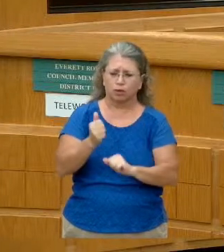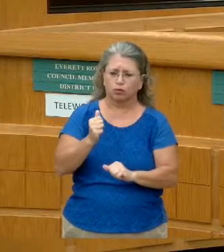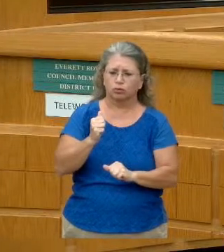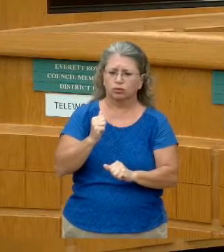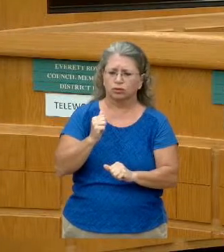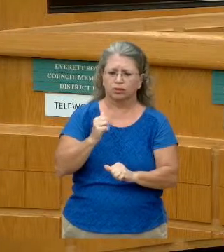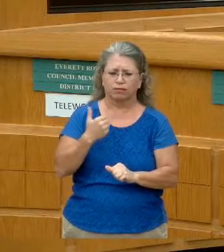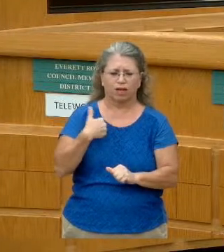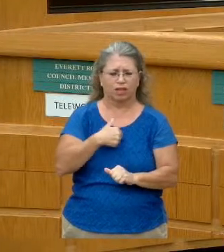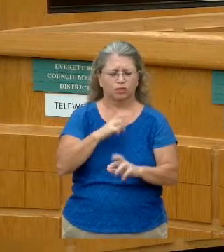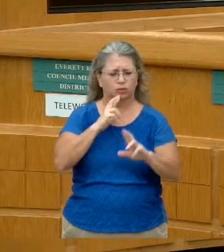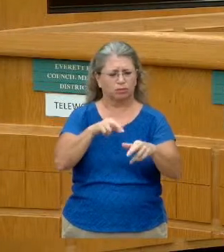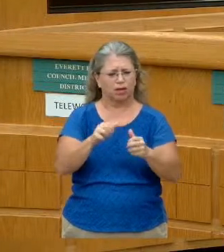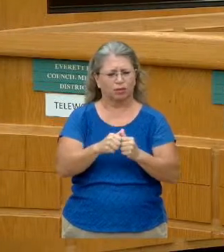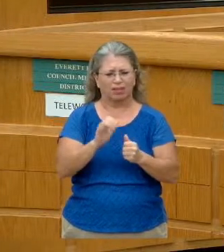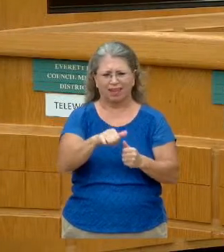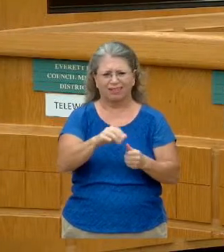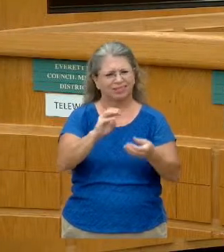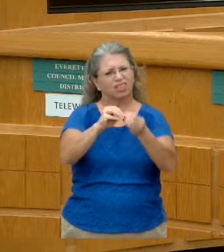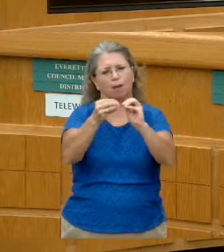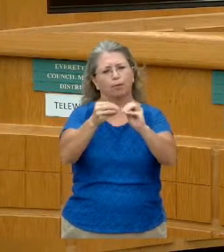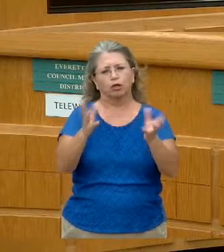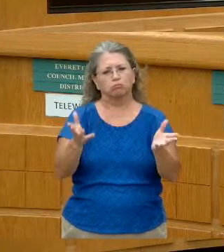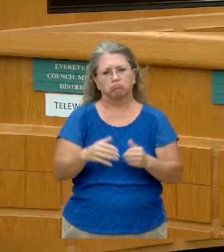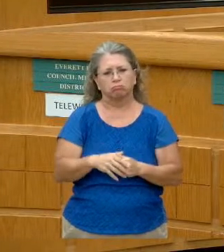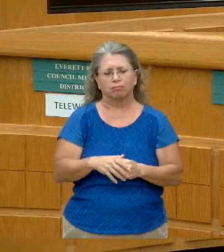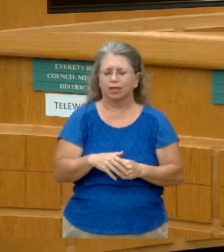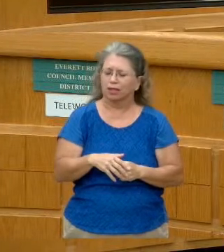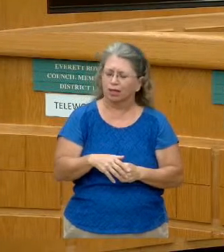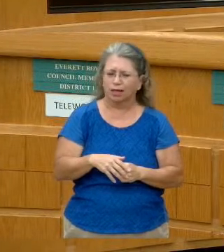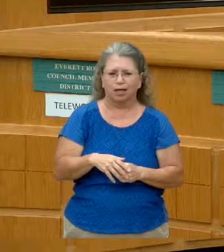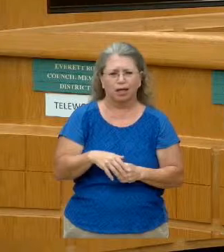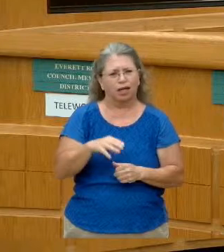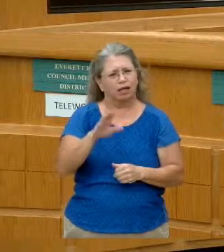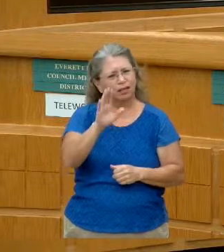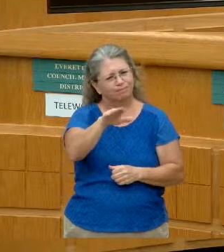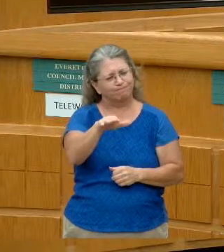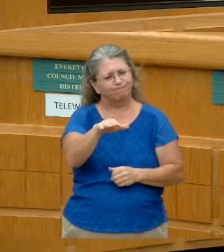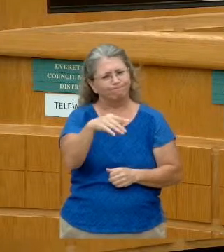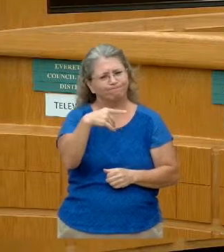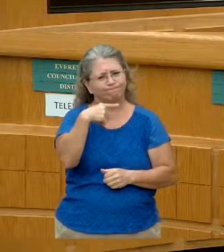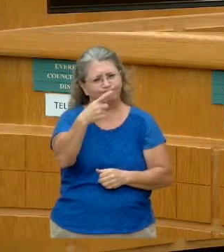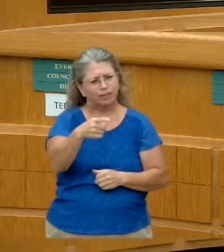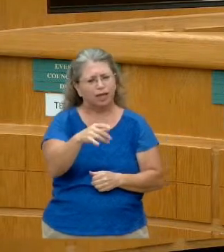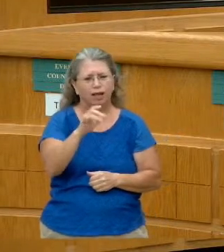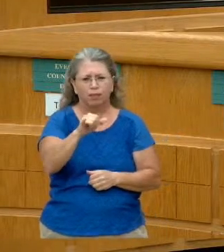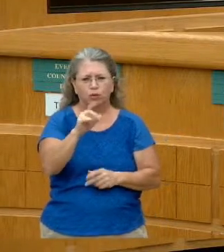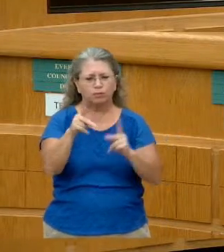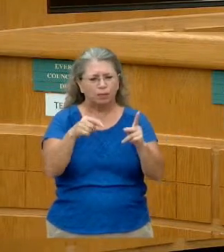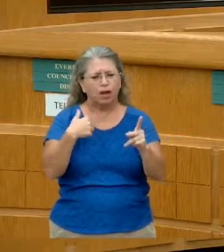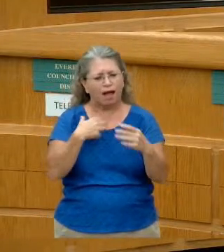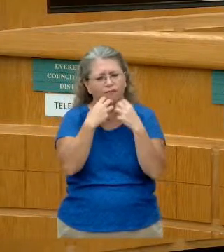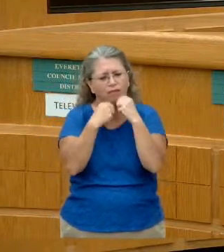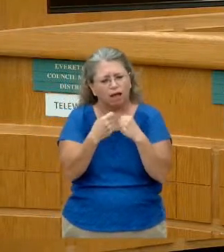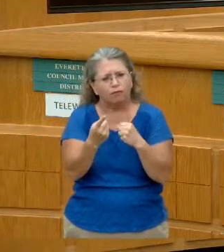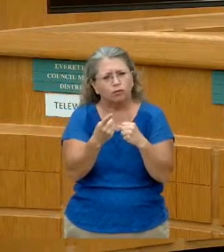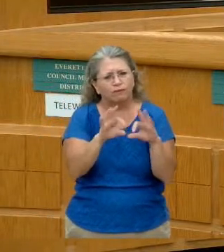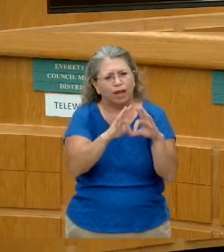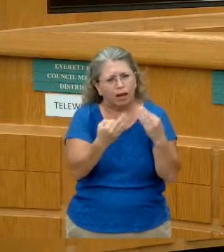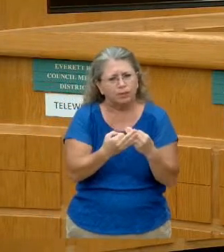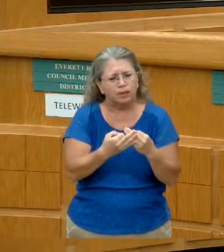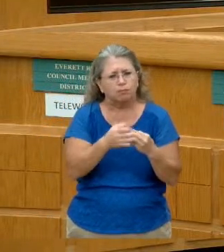number or a statistic. Let me tell you, those are folks that have loved ones, mothers, fathers, sisters, brothers,